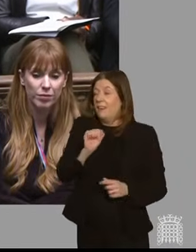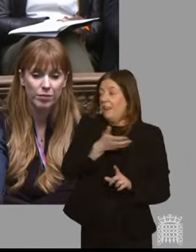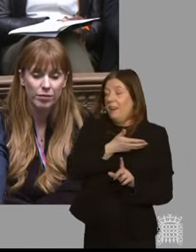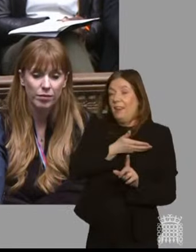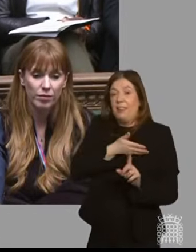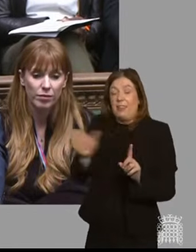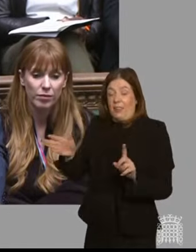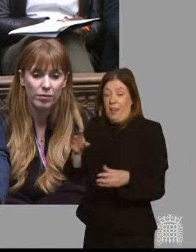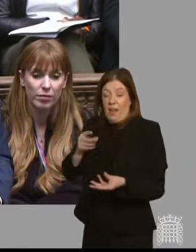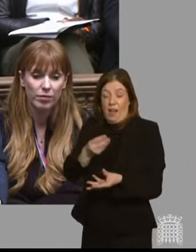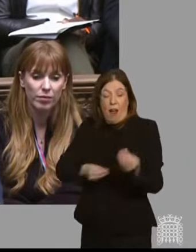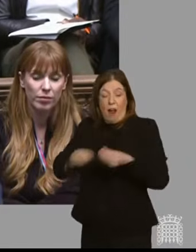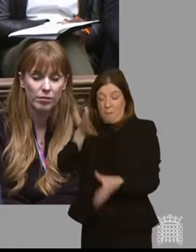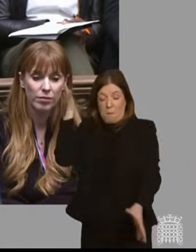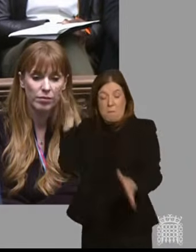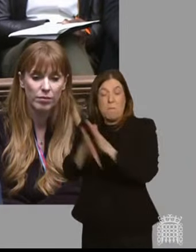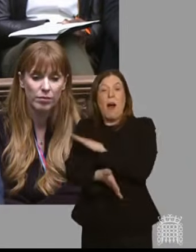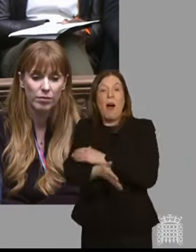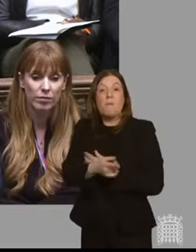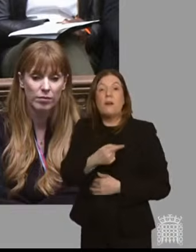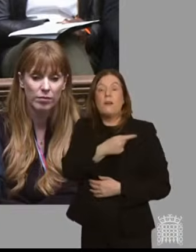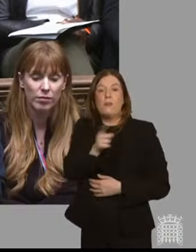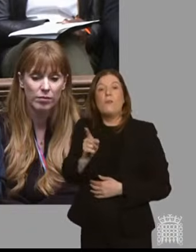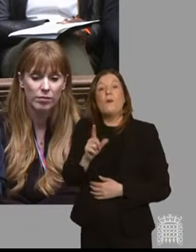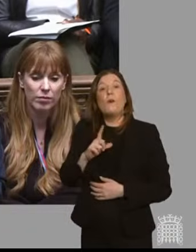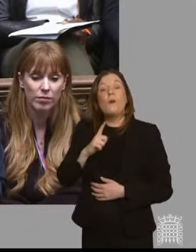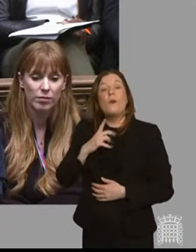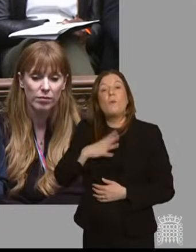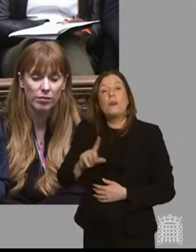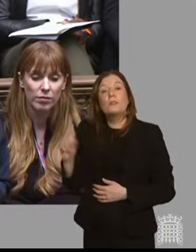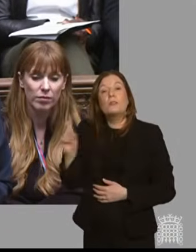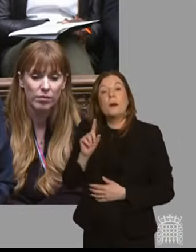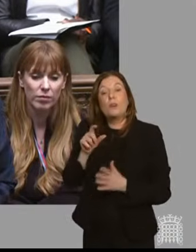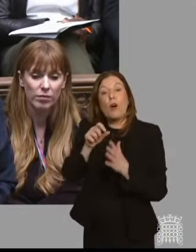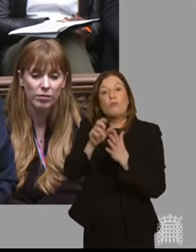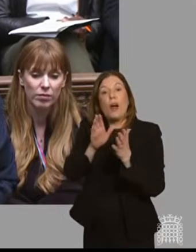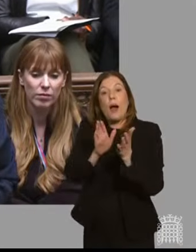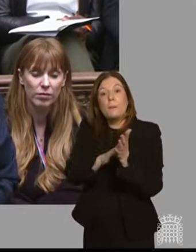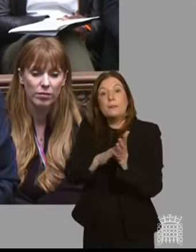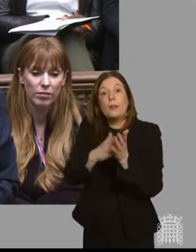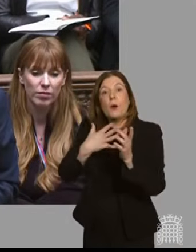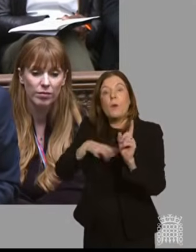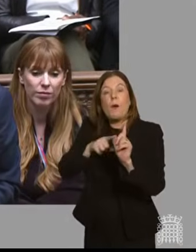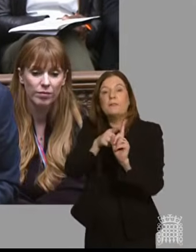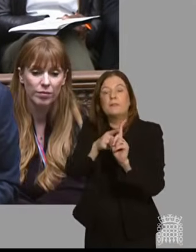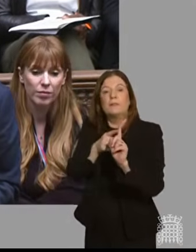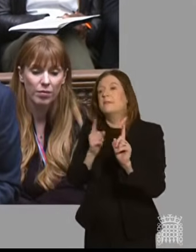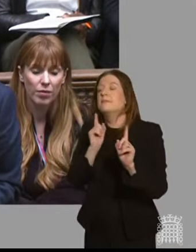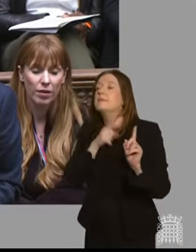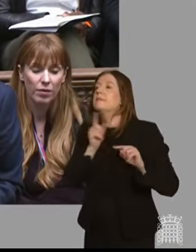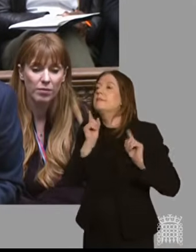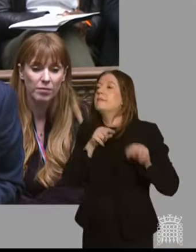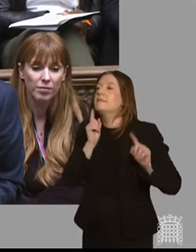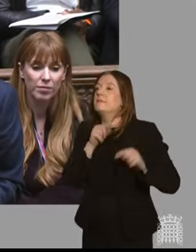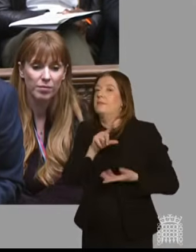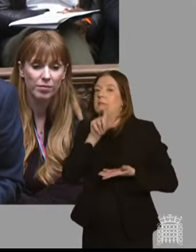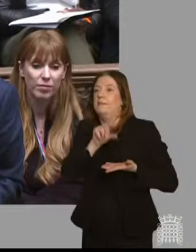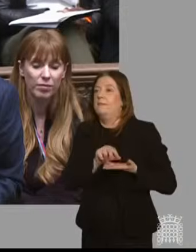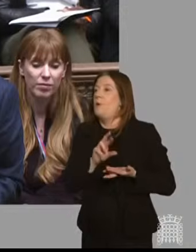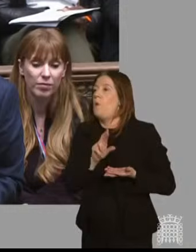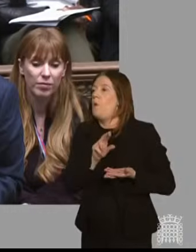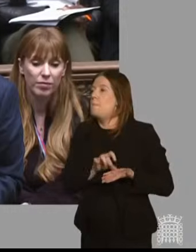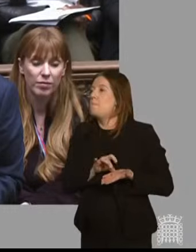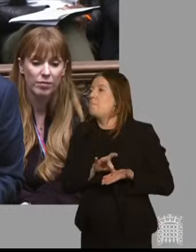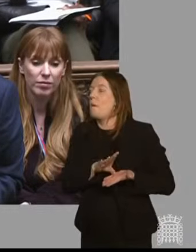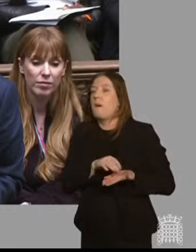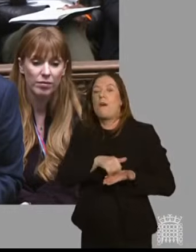to undermine him, humiliate him, and eventually to get rid of him. When will he ever stand up to